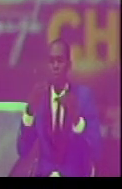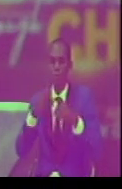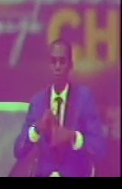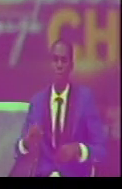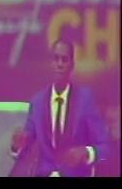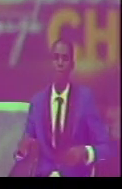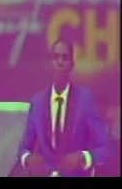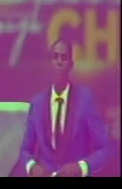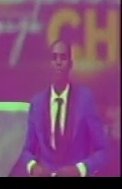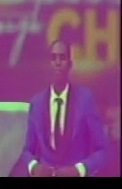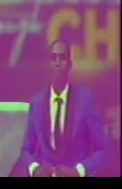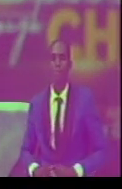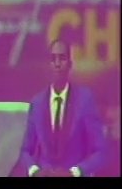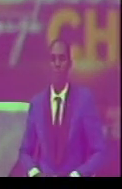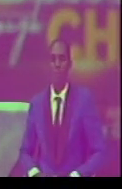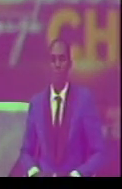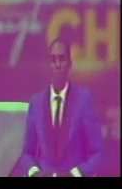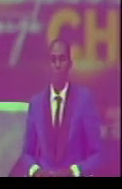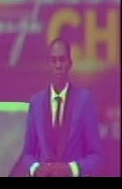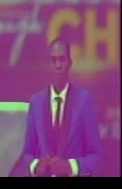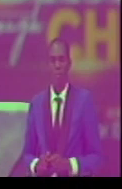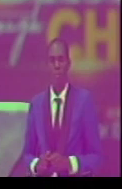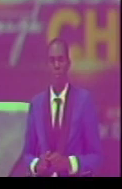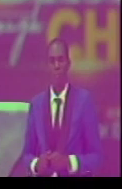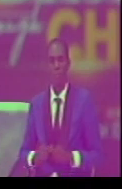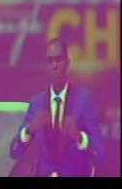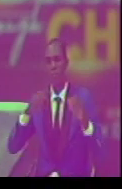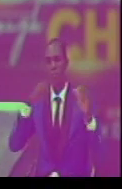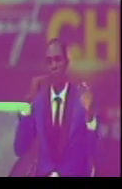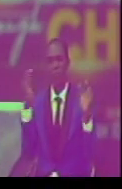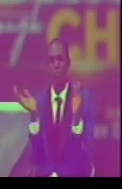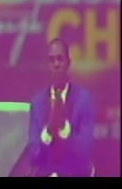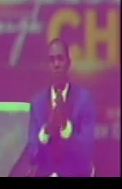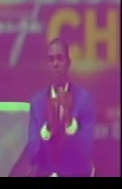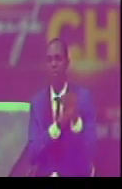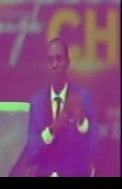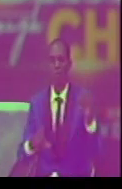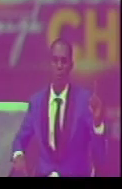coming. The next person now.